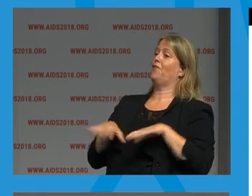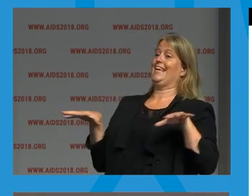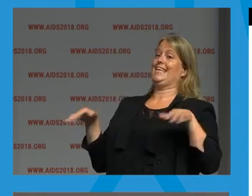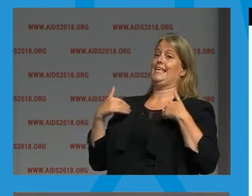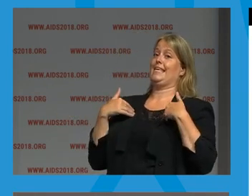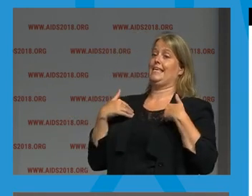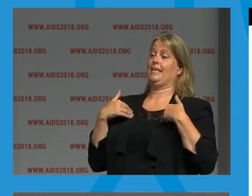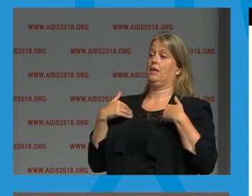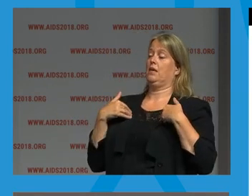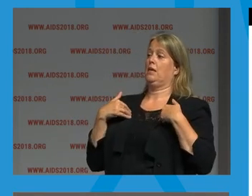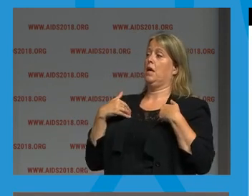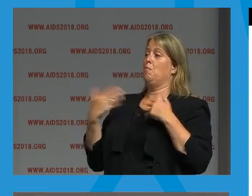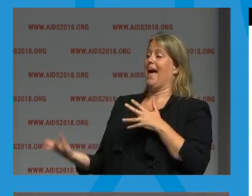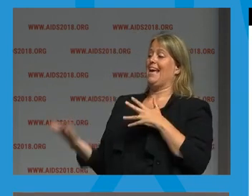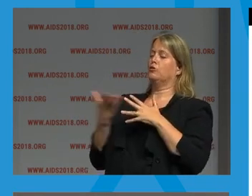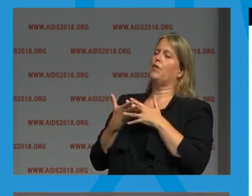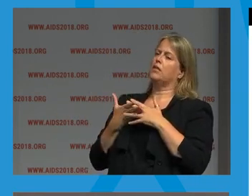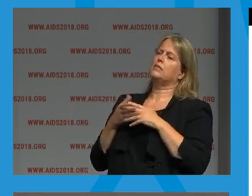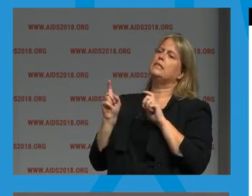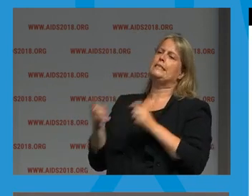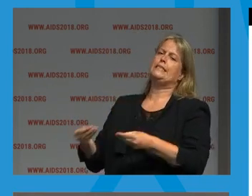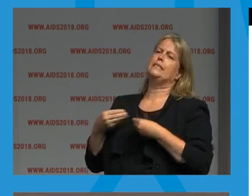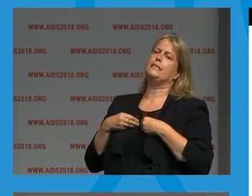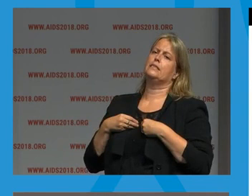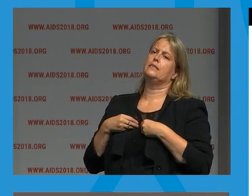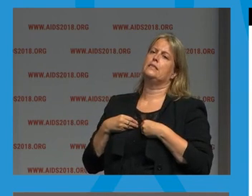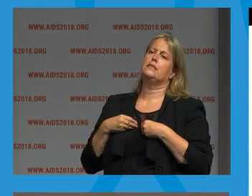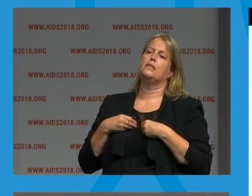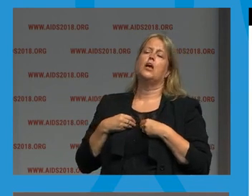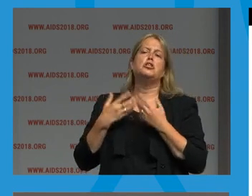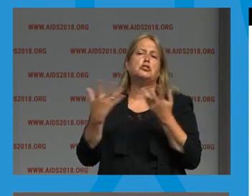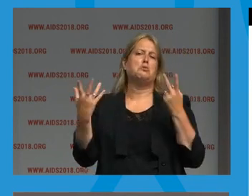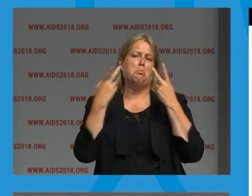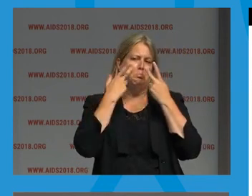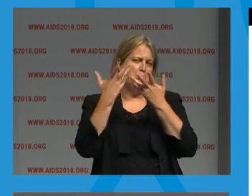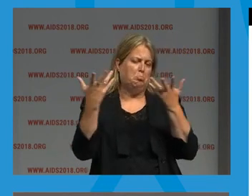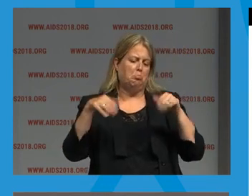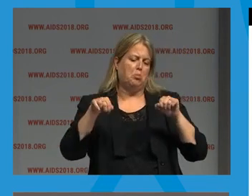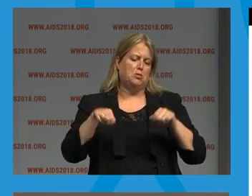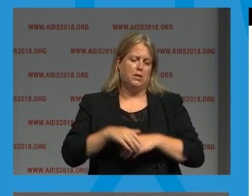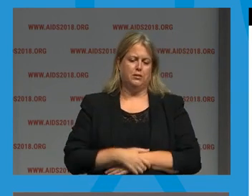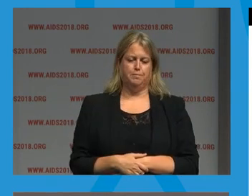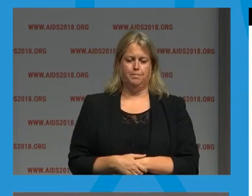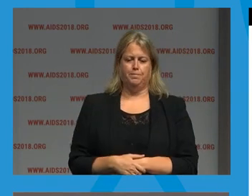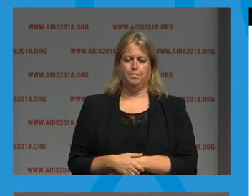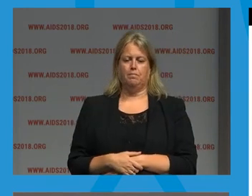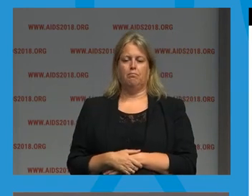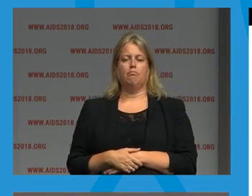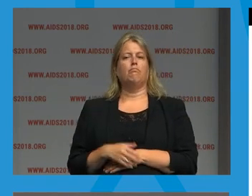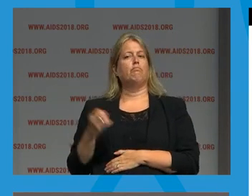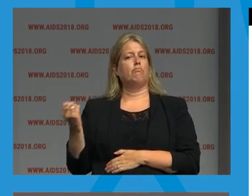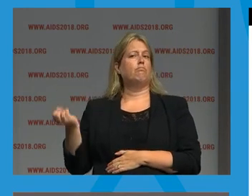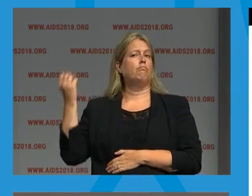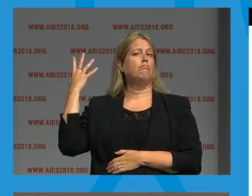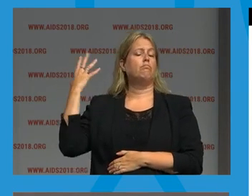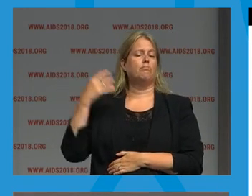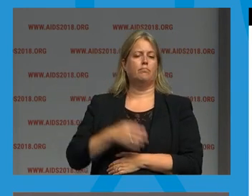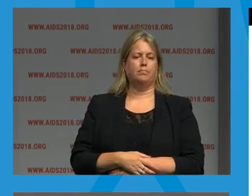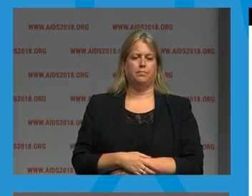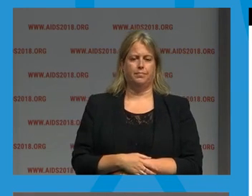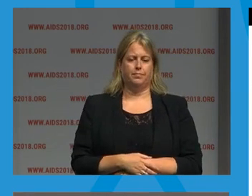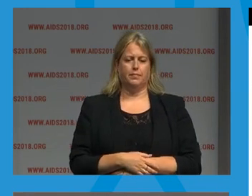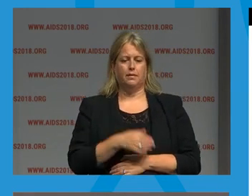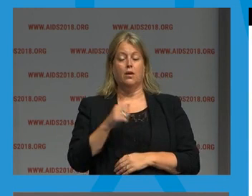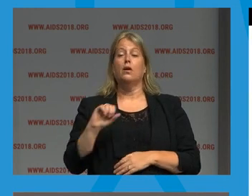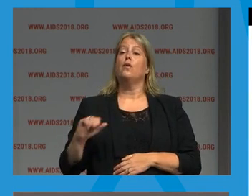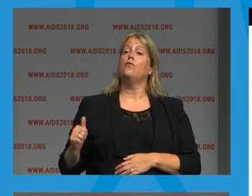not intervention-free. So let's take a look at a couple of possibilities there, as shown on this slide.